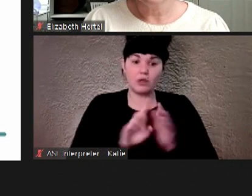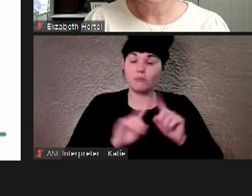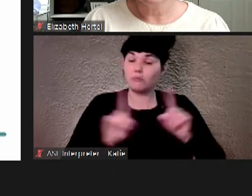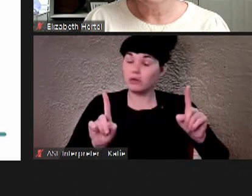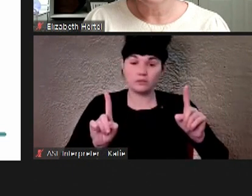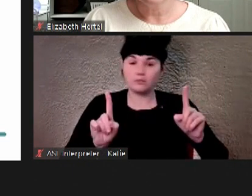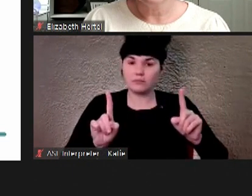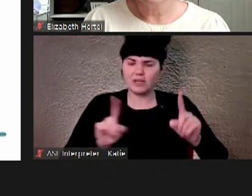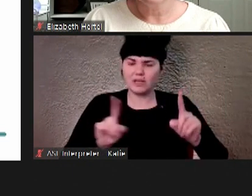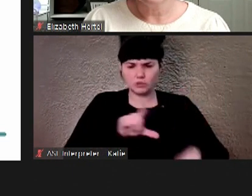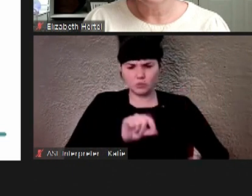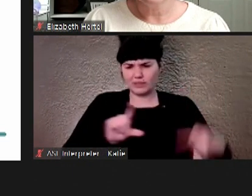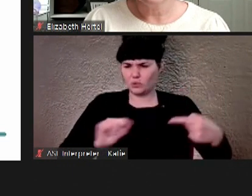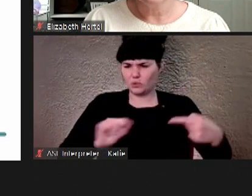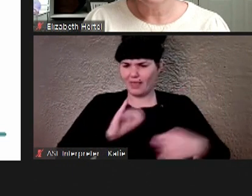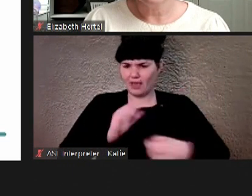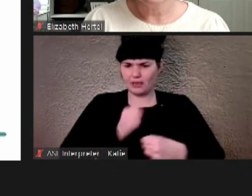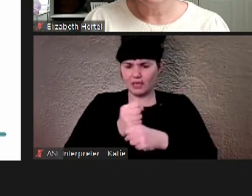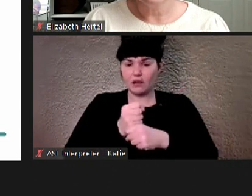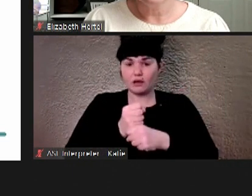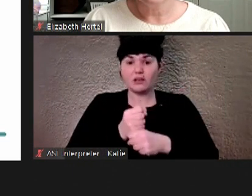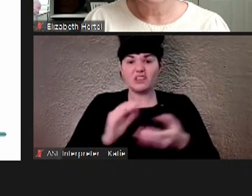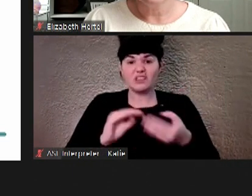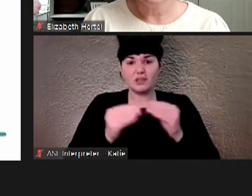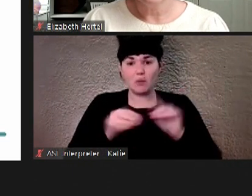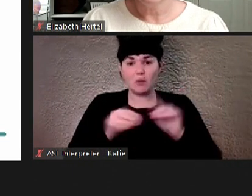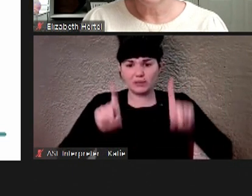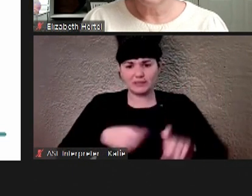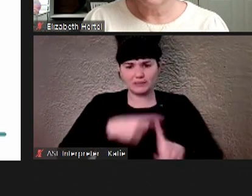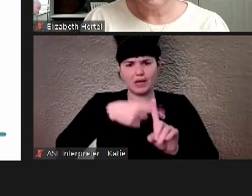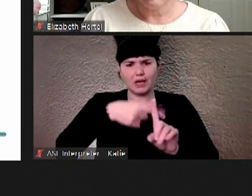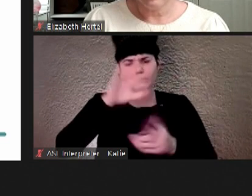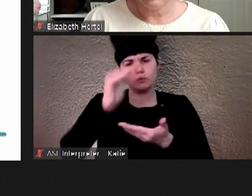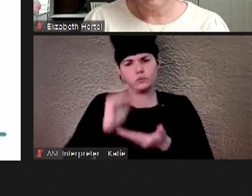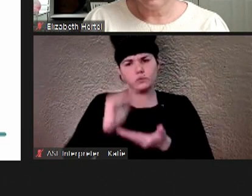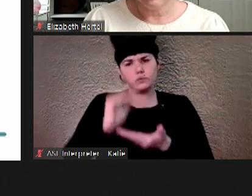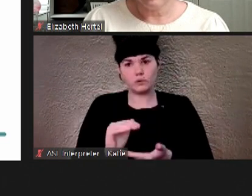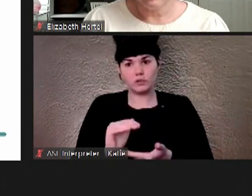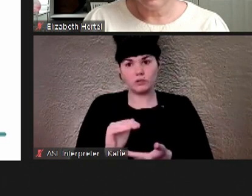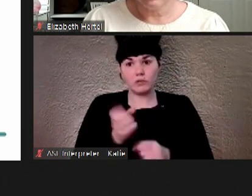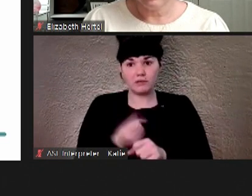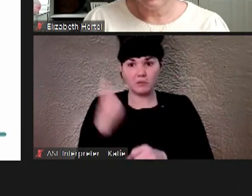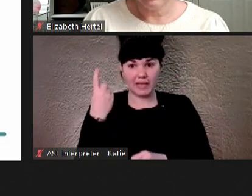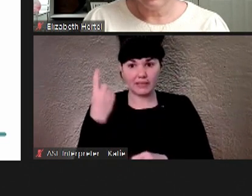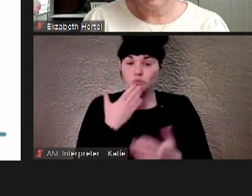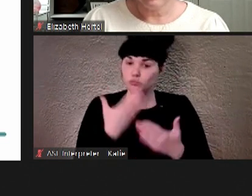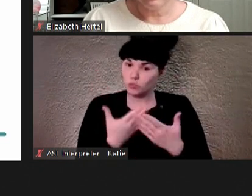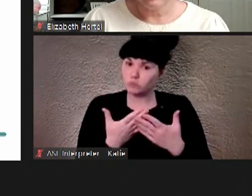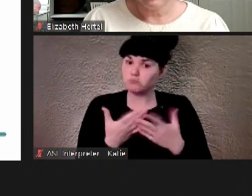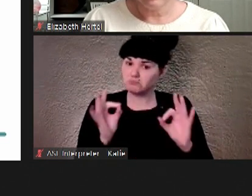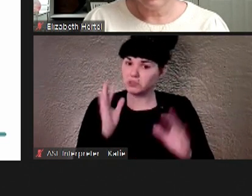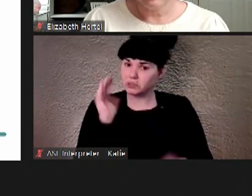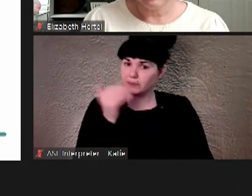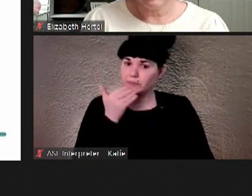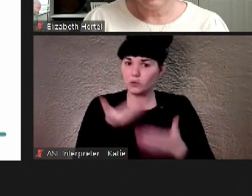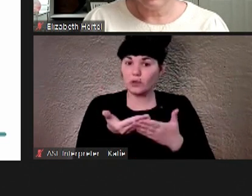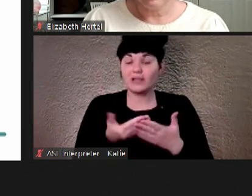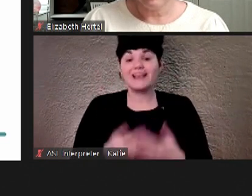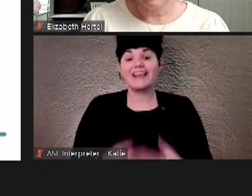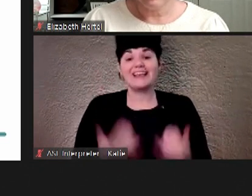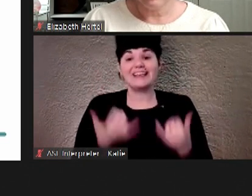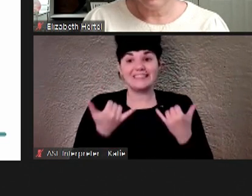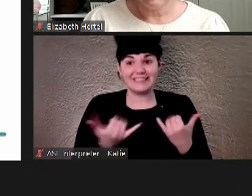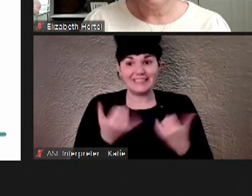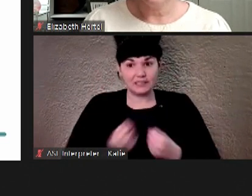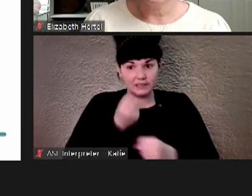2020 holiday surge. And at this time last year, we were in a really good position. Our cases during this surge, when we